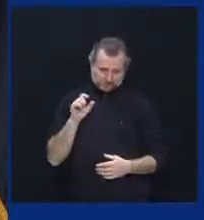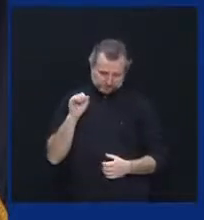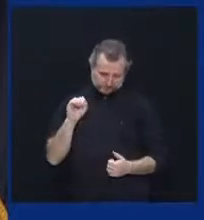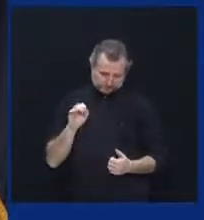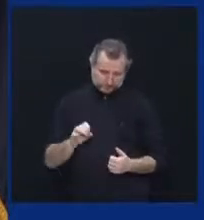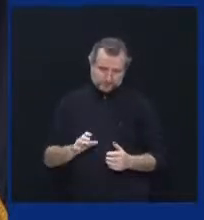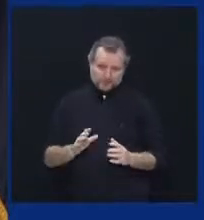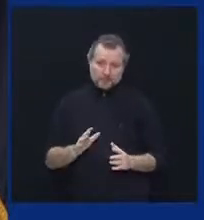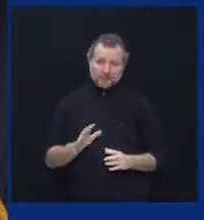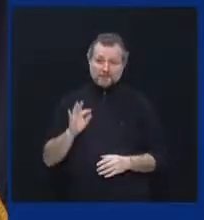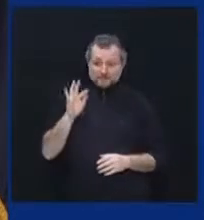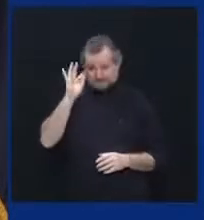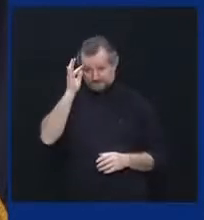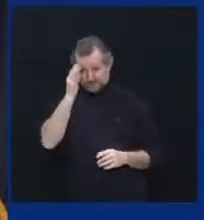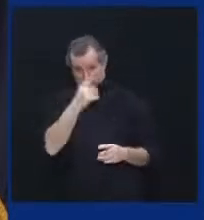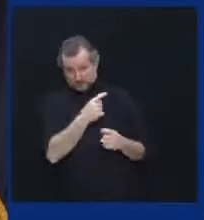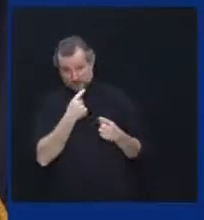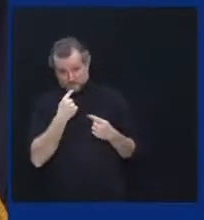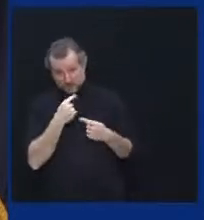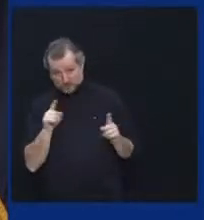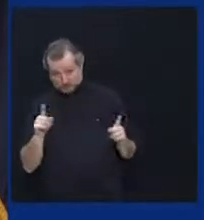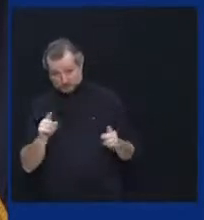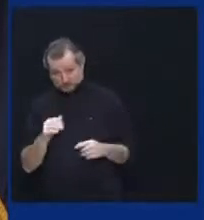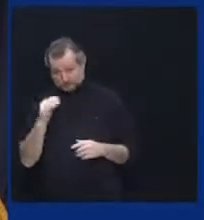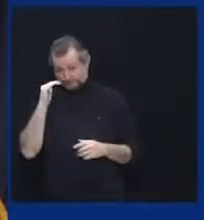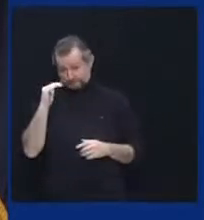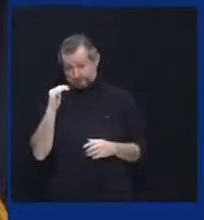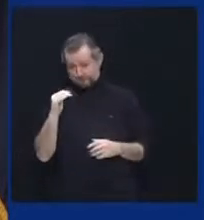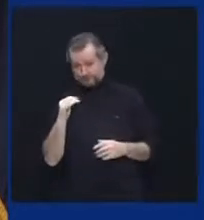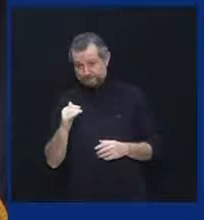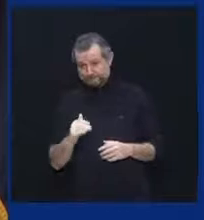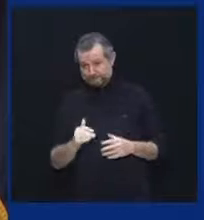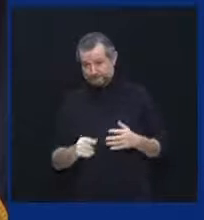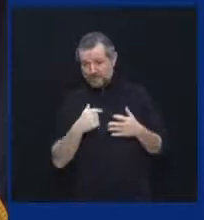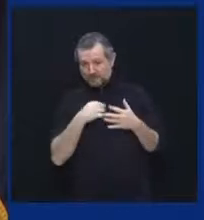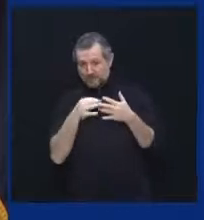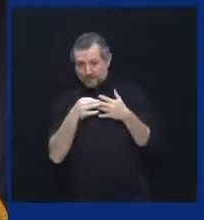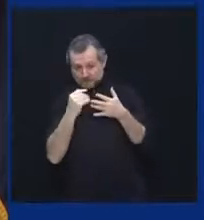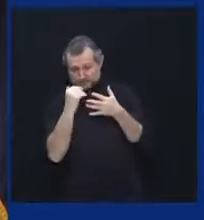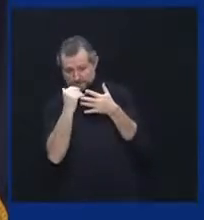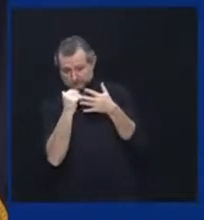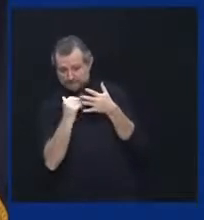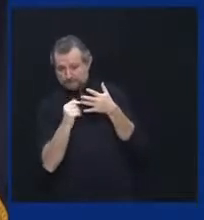federal guidance said that